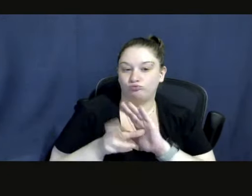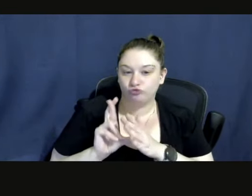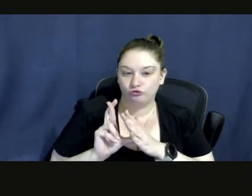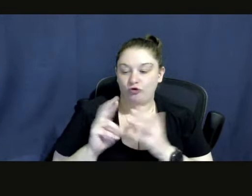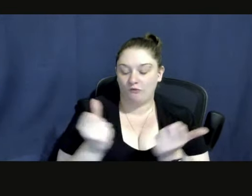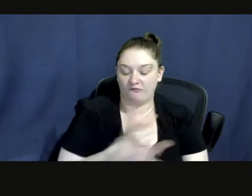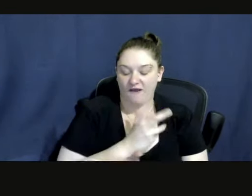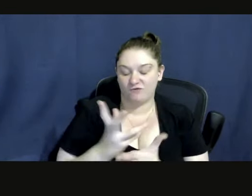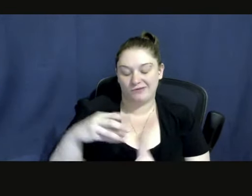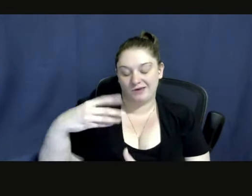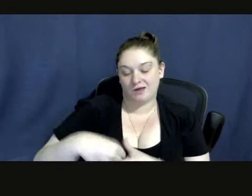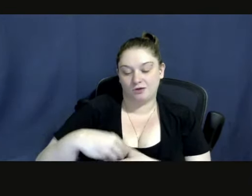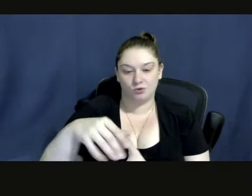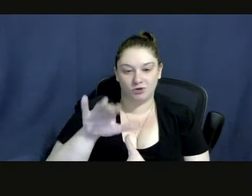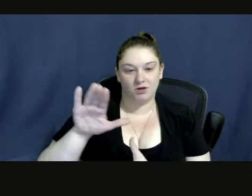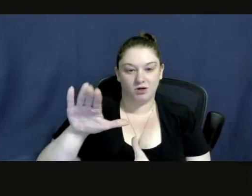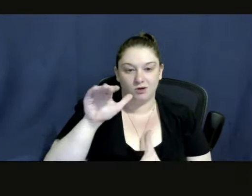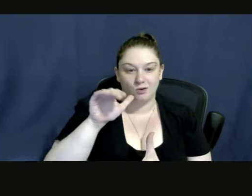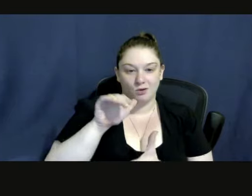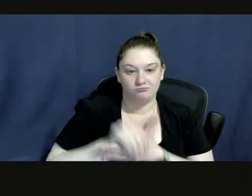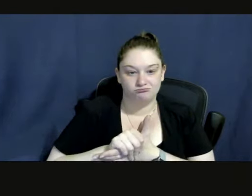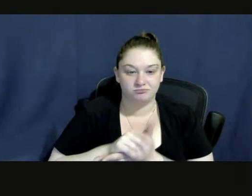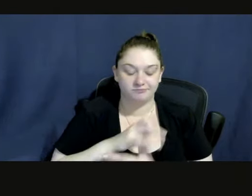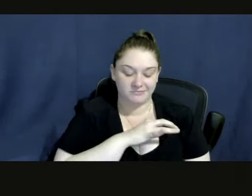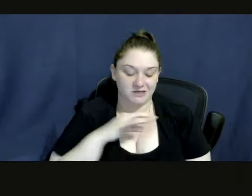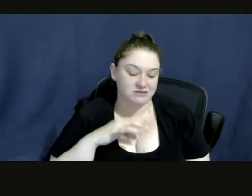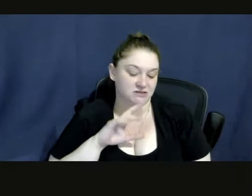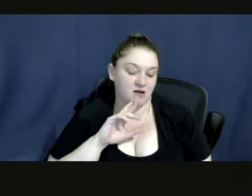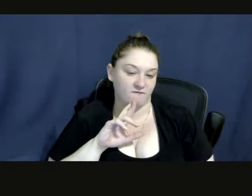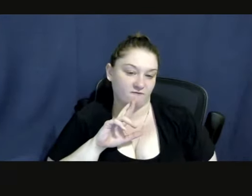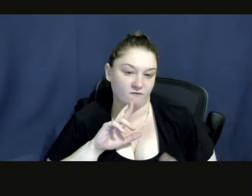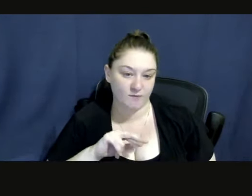was included in your staff report. So Josh.